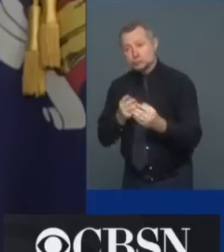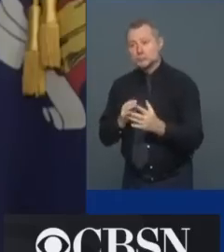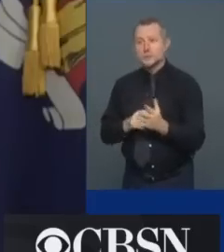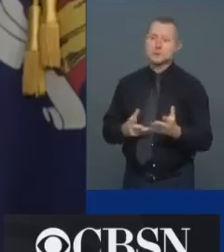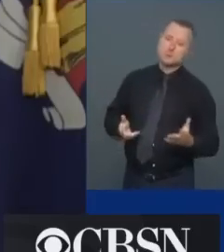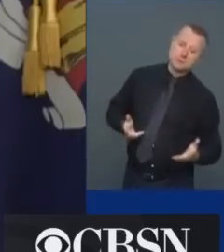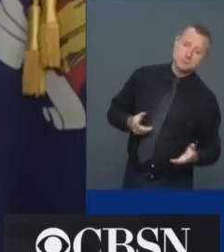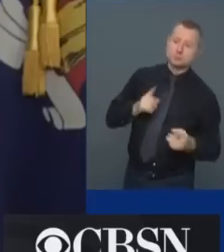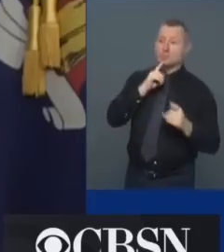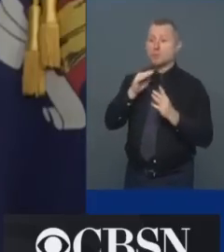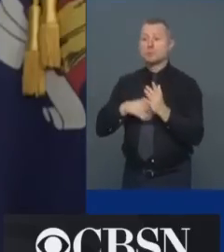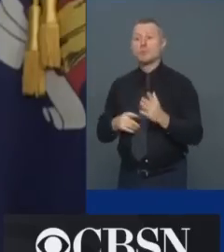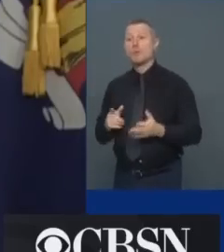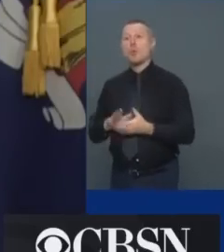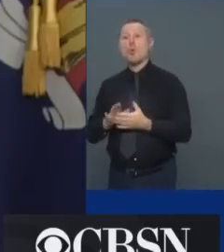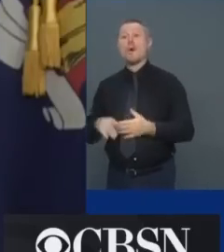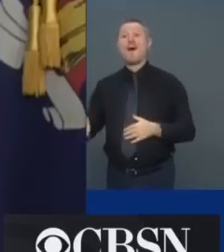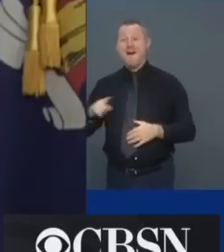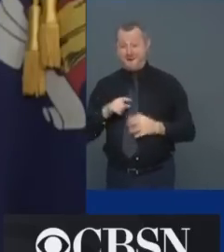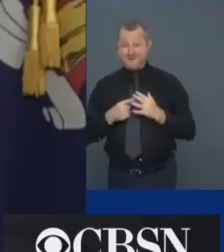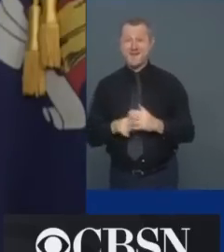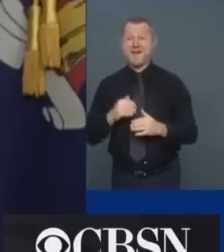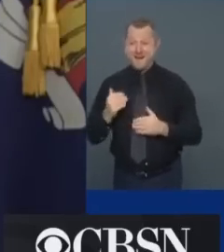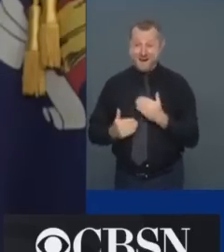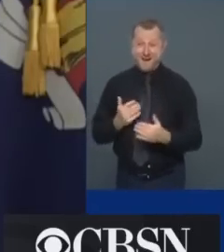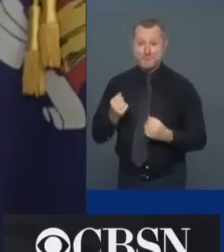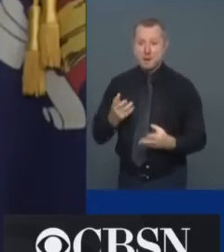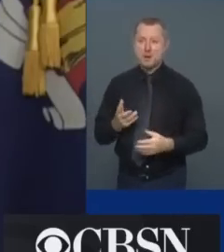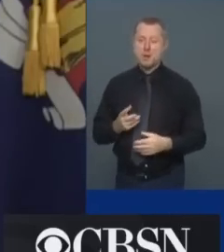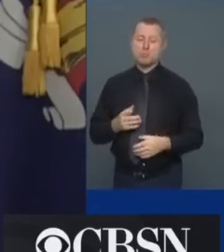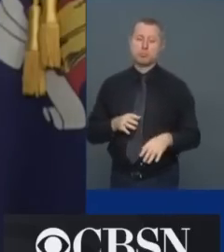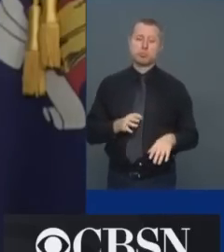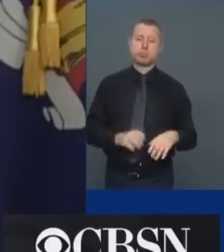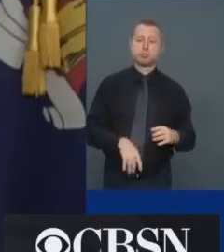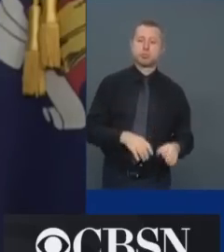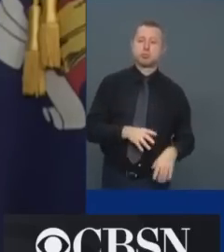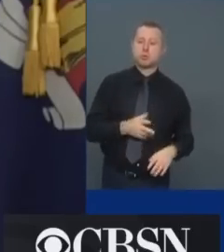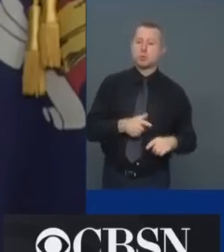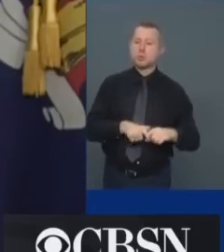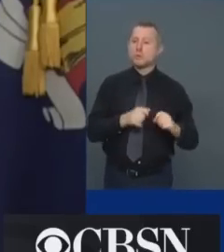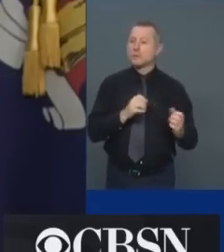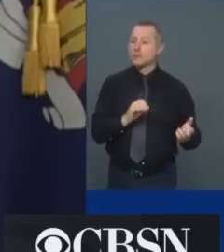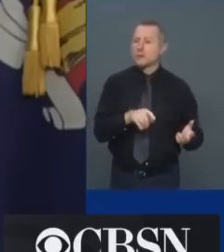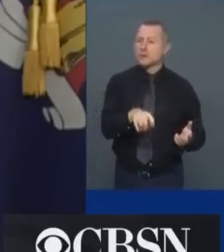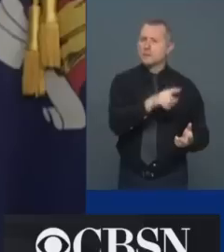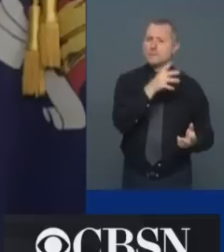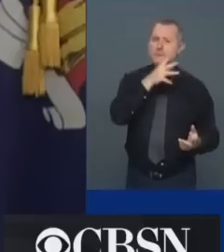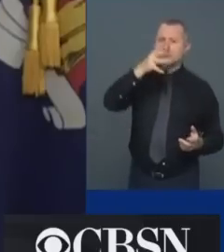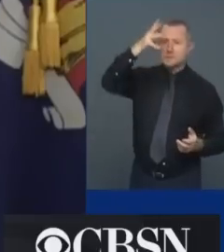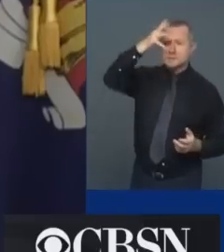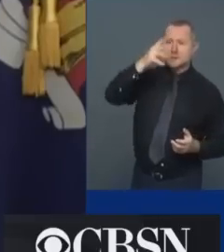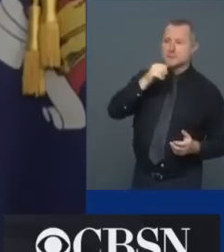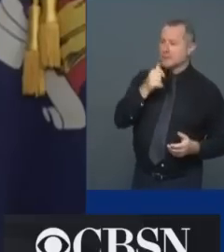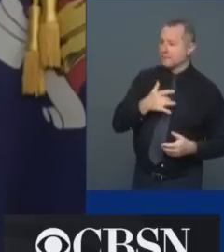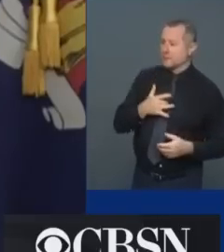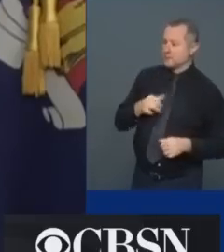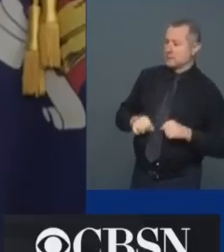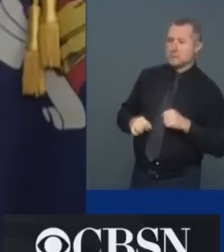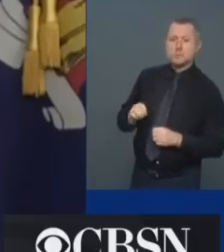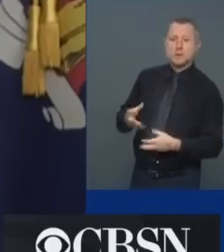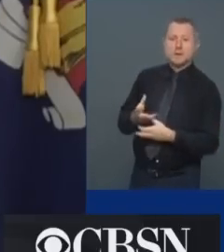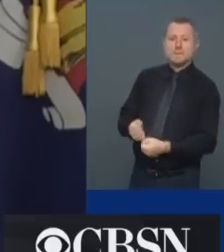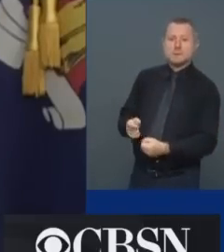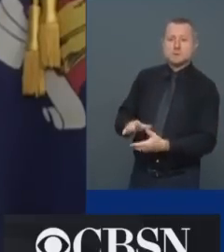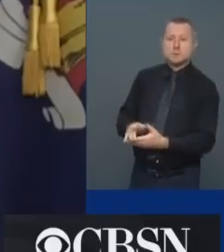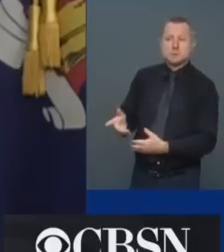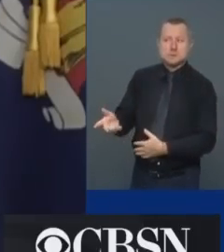and stops, which have not increased confidence in a school district. So here you'll